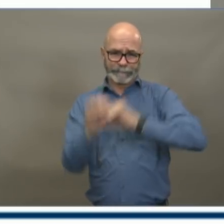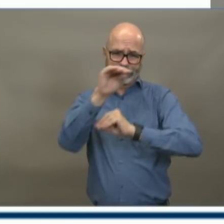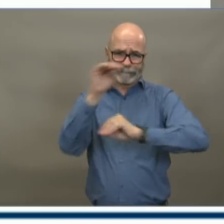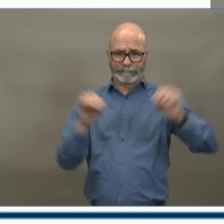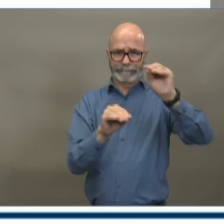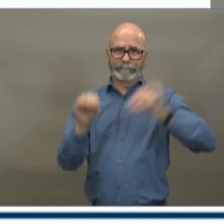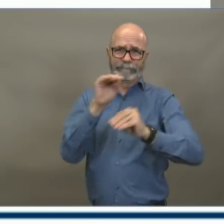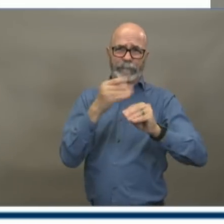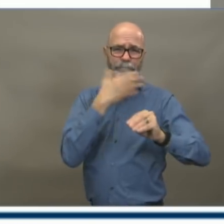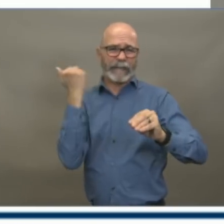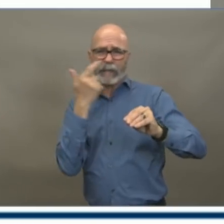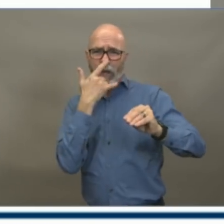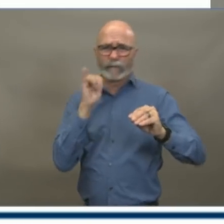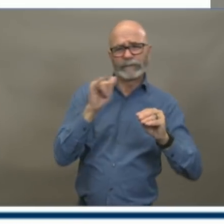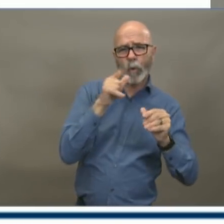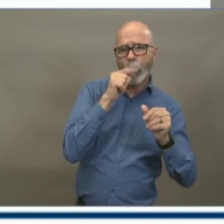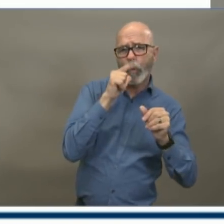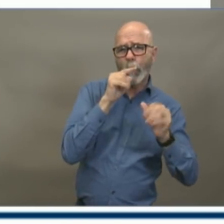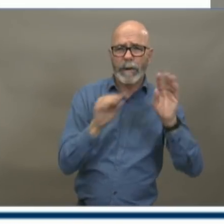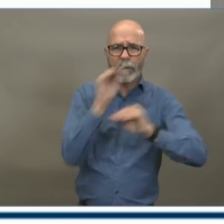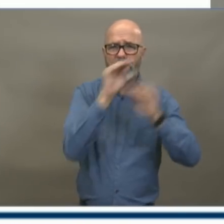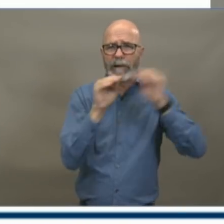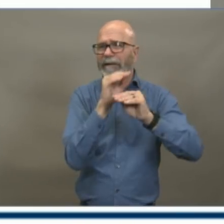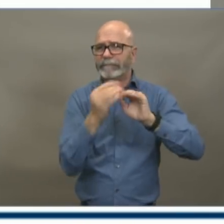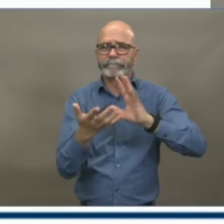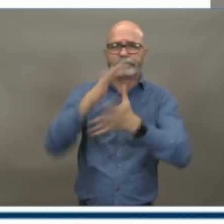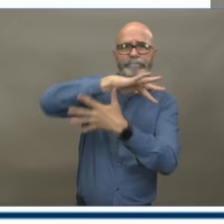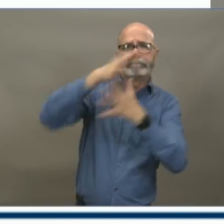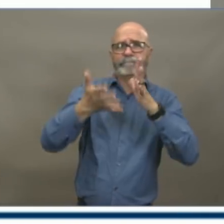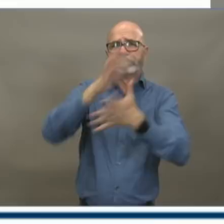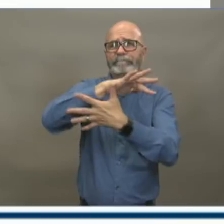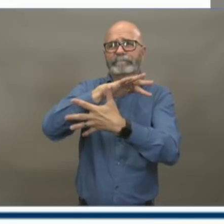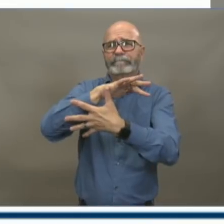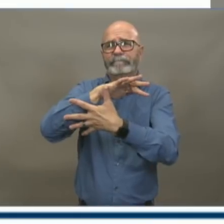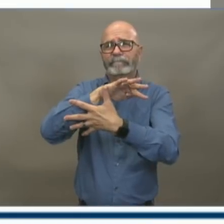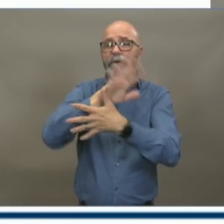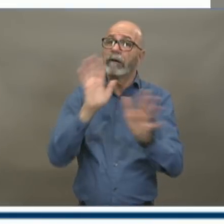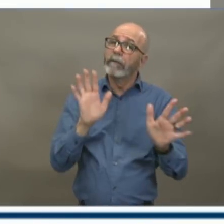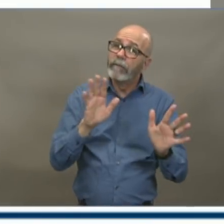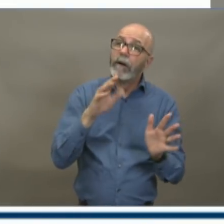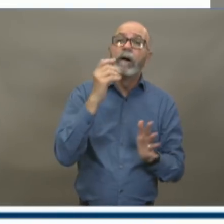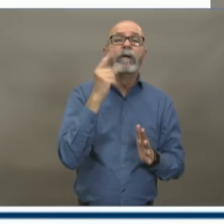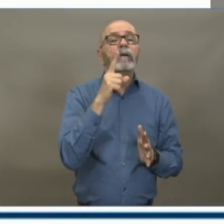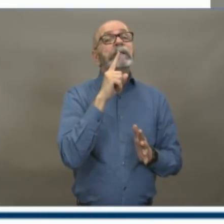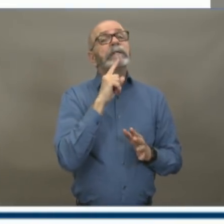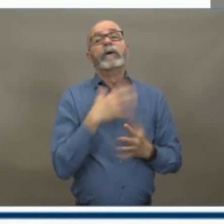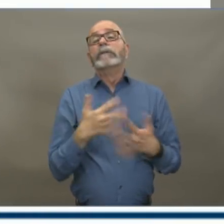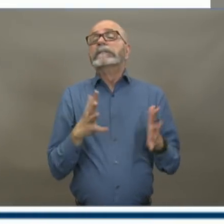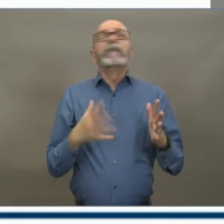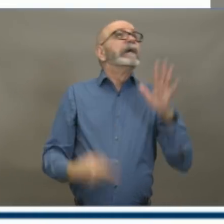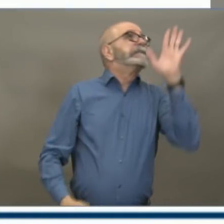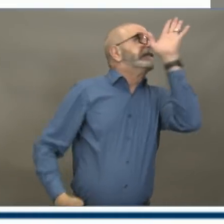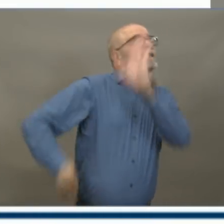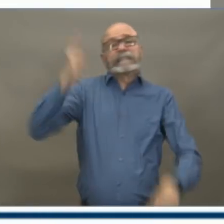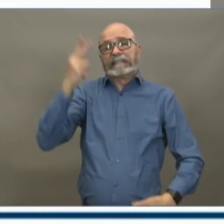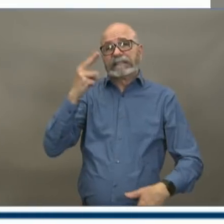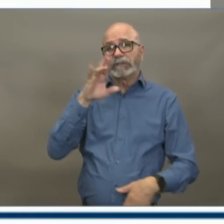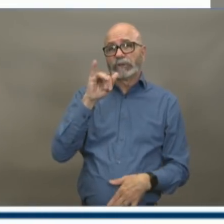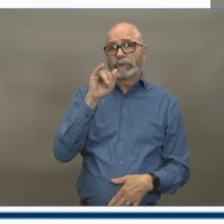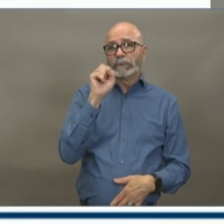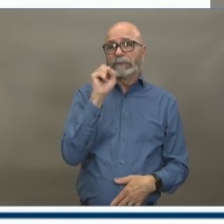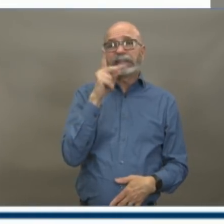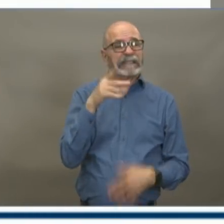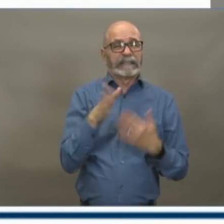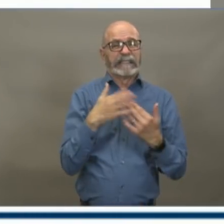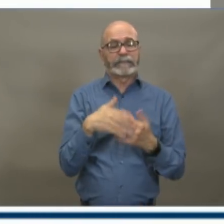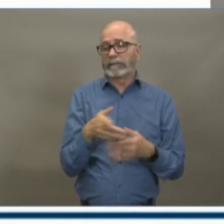amounts of vaccine. The science is very clear. The single biggest risk factor for death or severe illness from